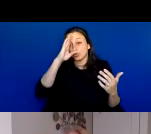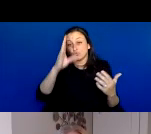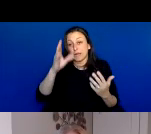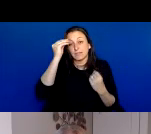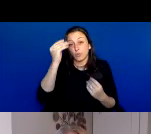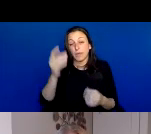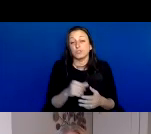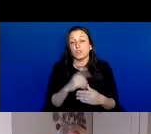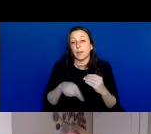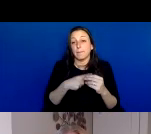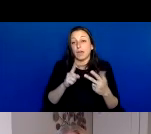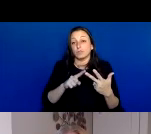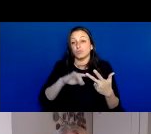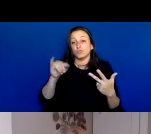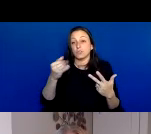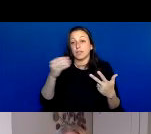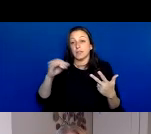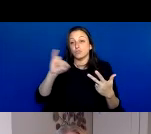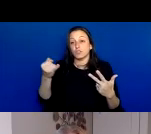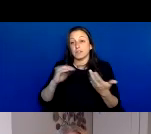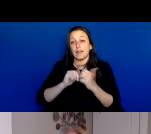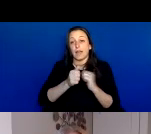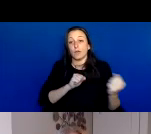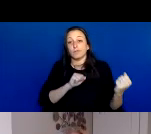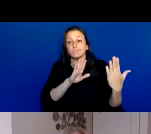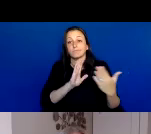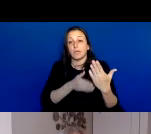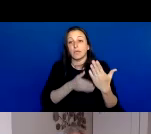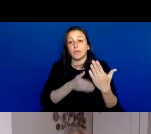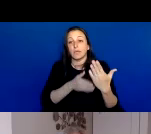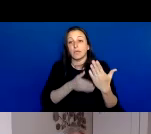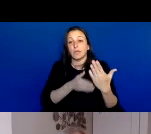data on that Johnson & Johnson vaccine with the Delta variant at this point.